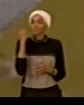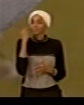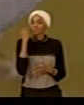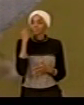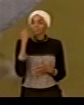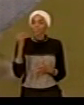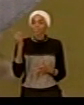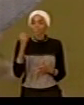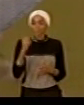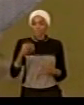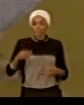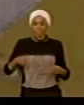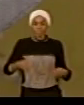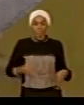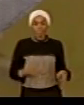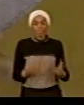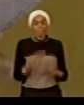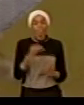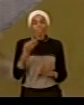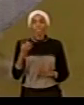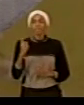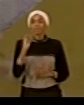leads home.